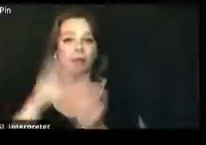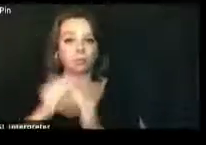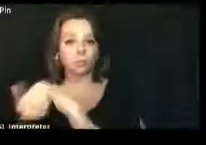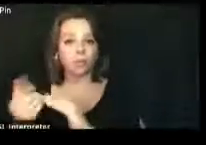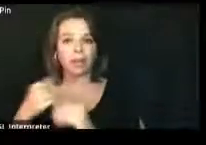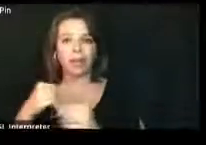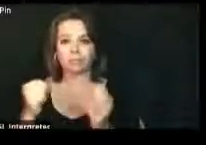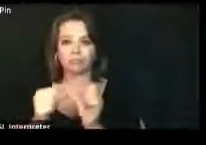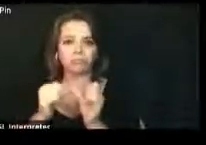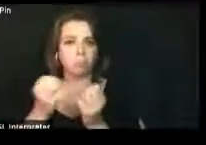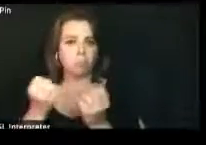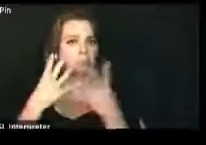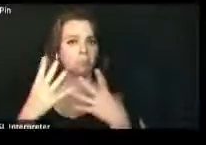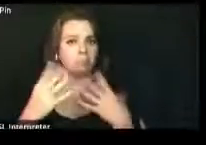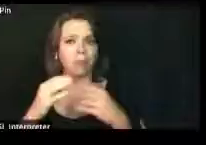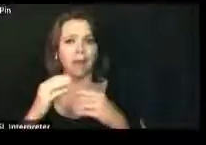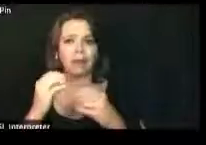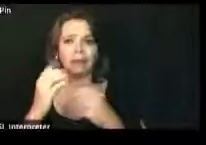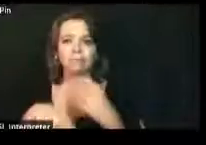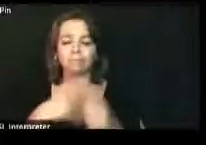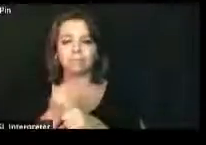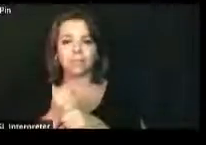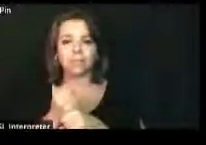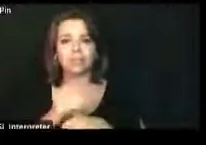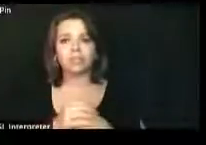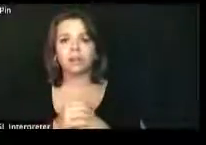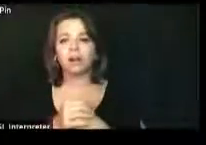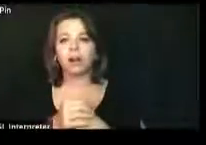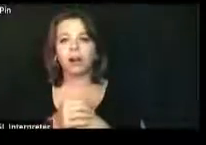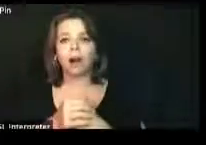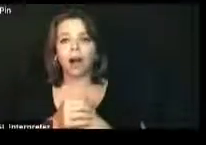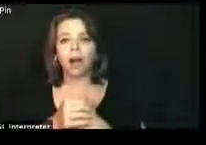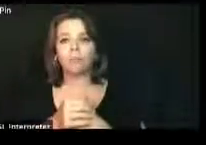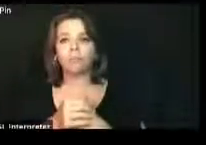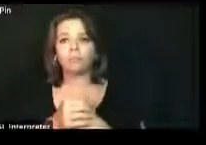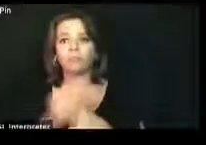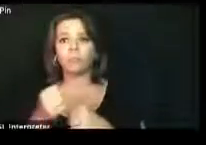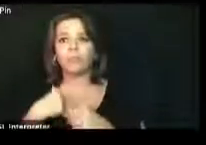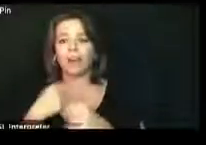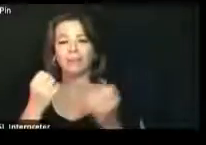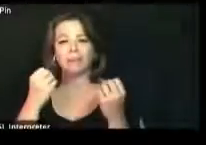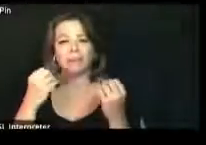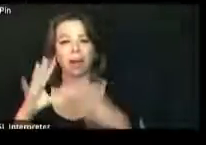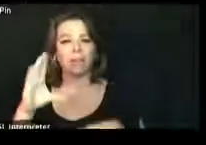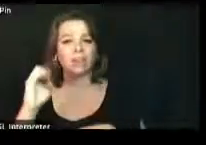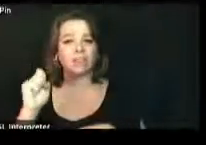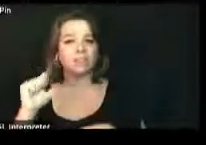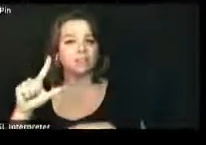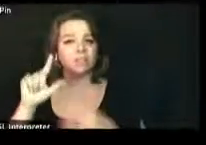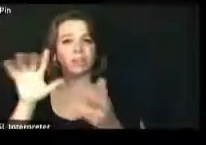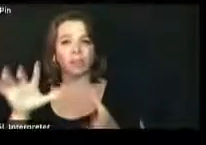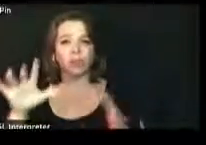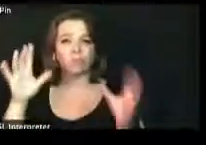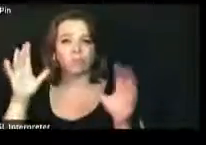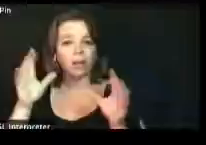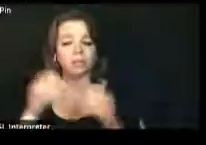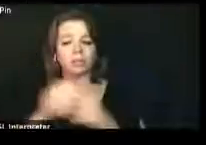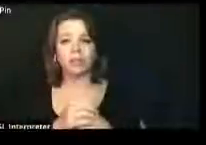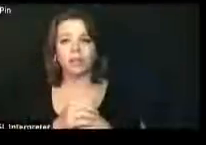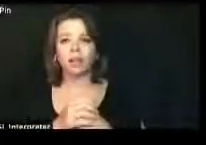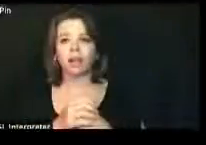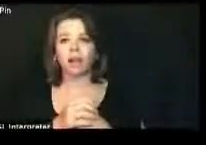decades. We've gone through several civil unrests, years of redlining,